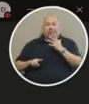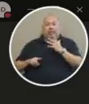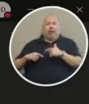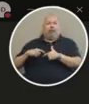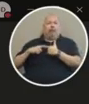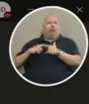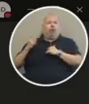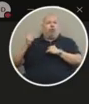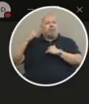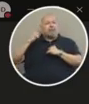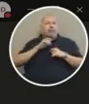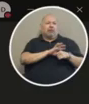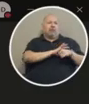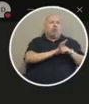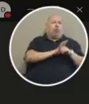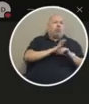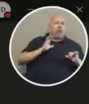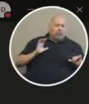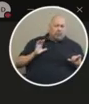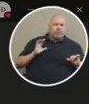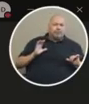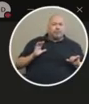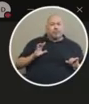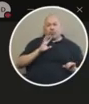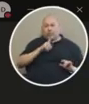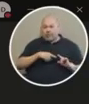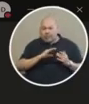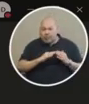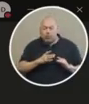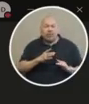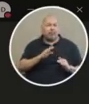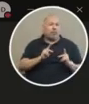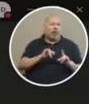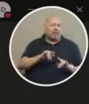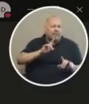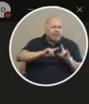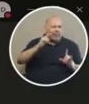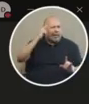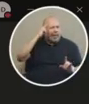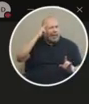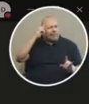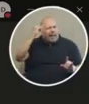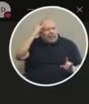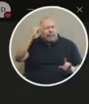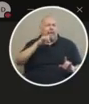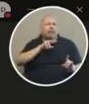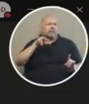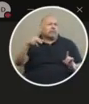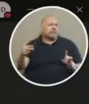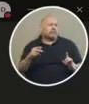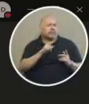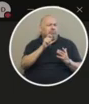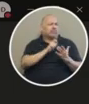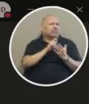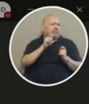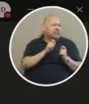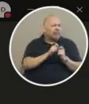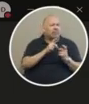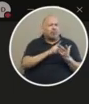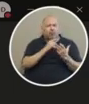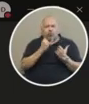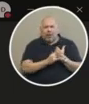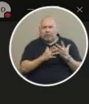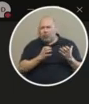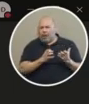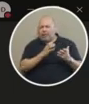some that have talked to the community and different people have different thoughts about specific projects that